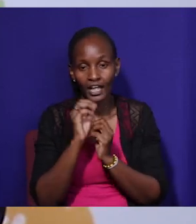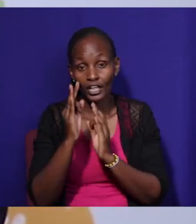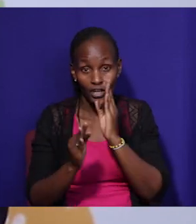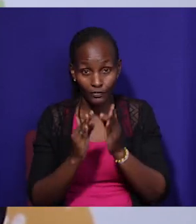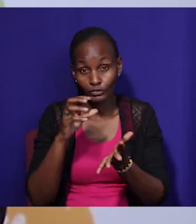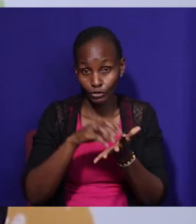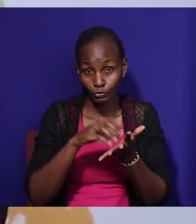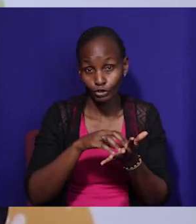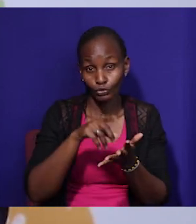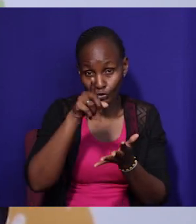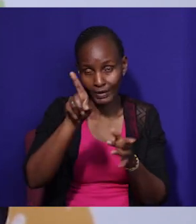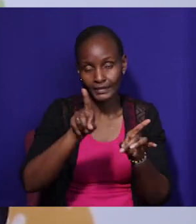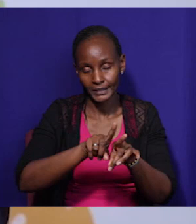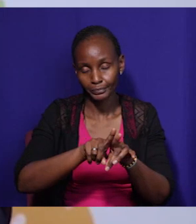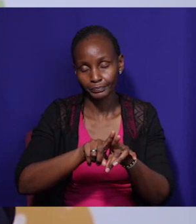you're in such a situation.